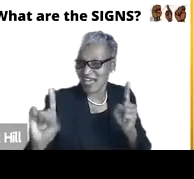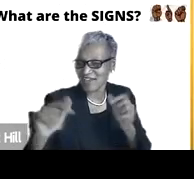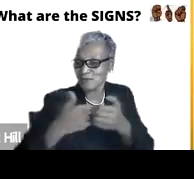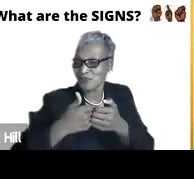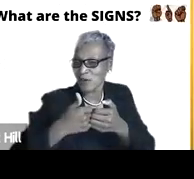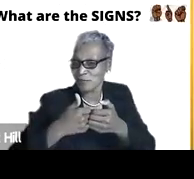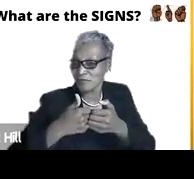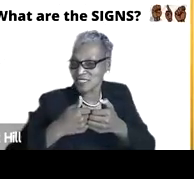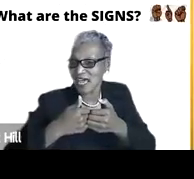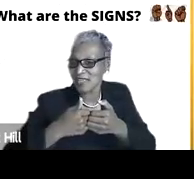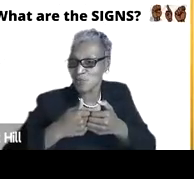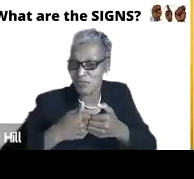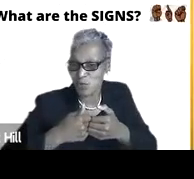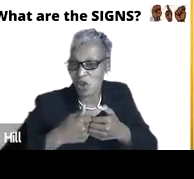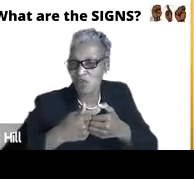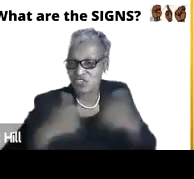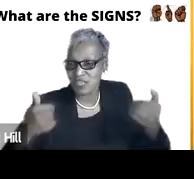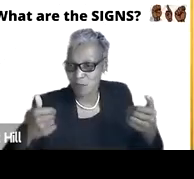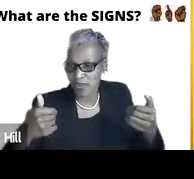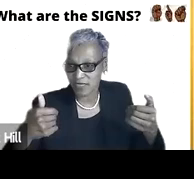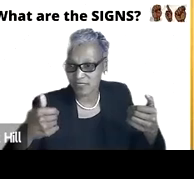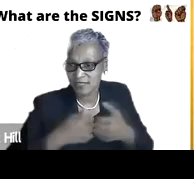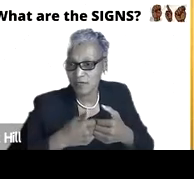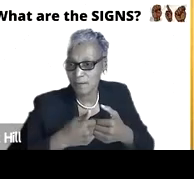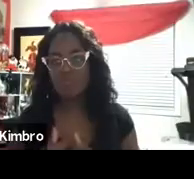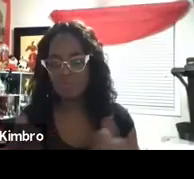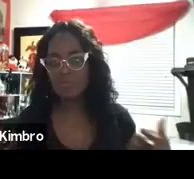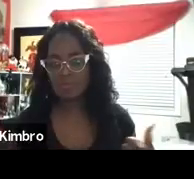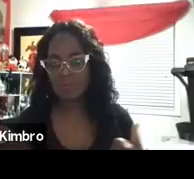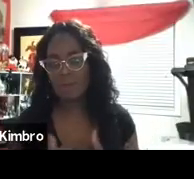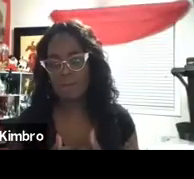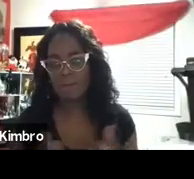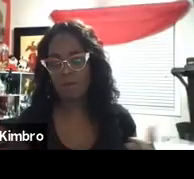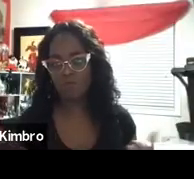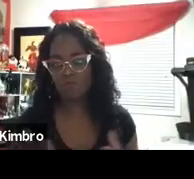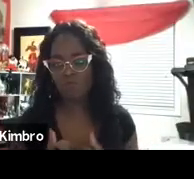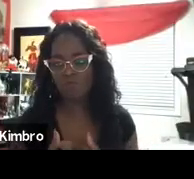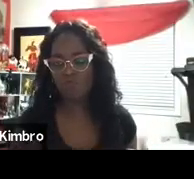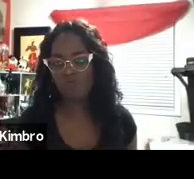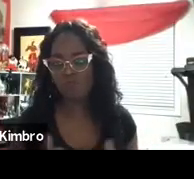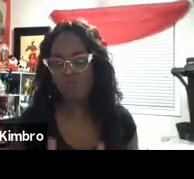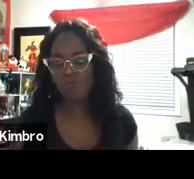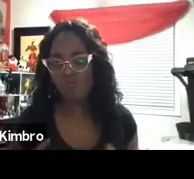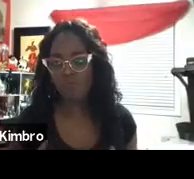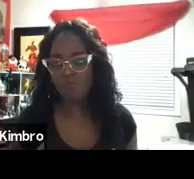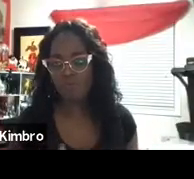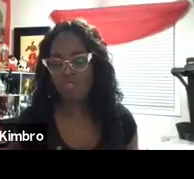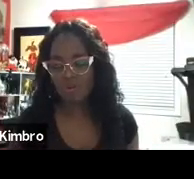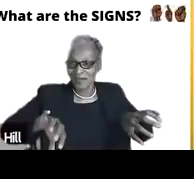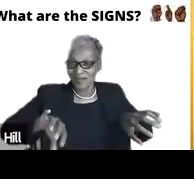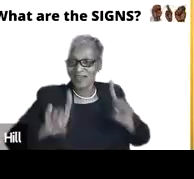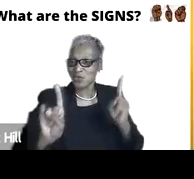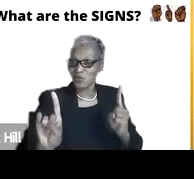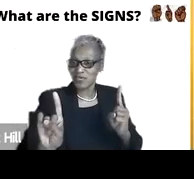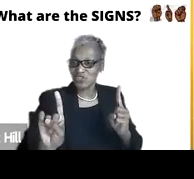this sign comes from the sign that we call separate. Mm-hmm. Separate. Let's have some space in between now,